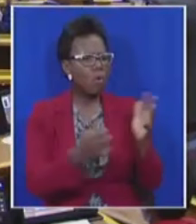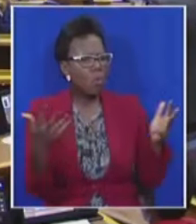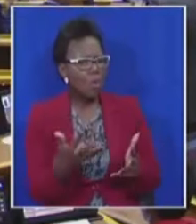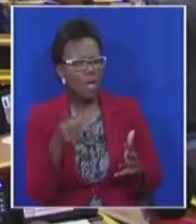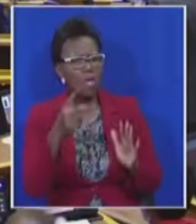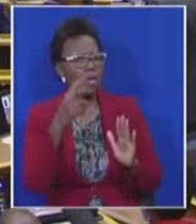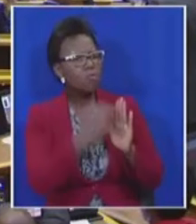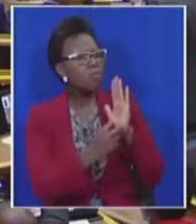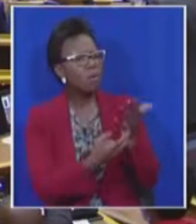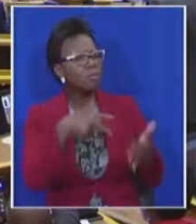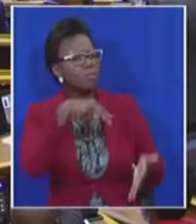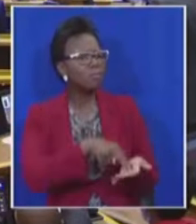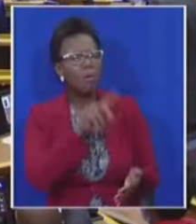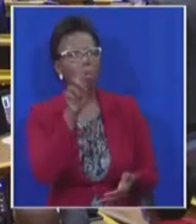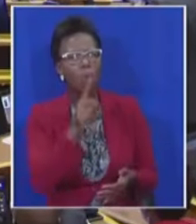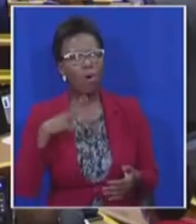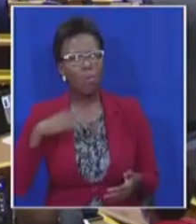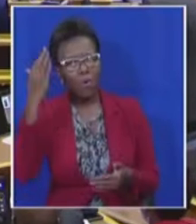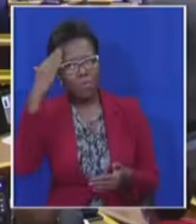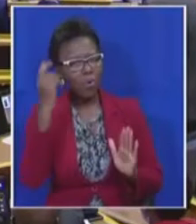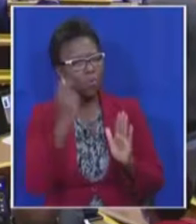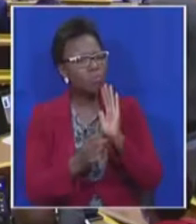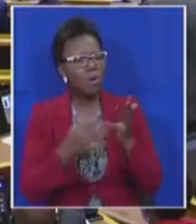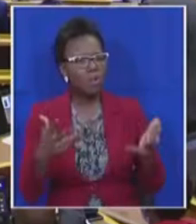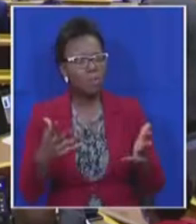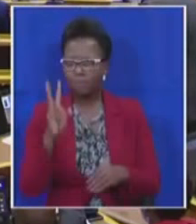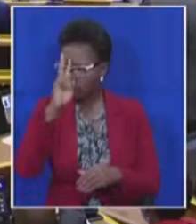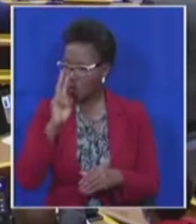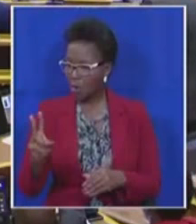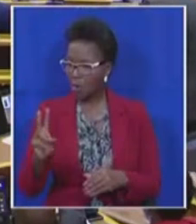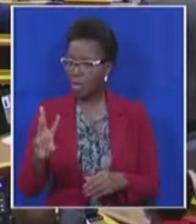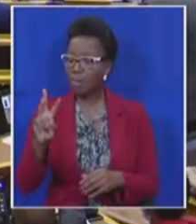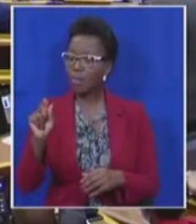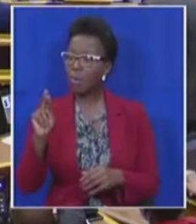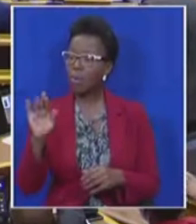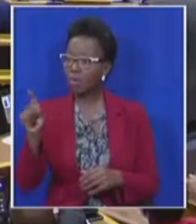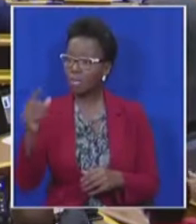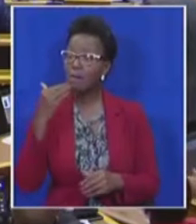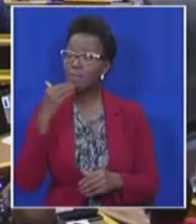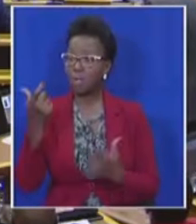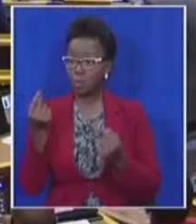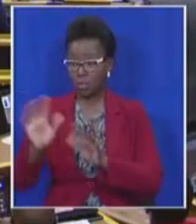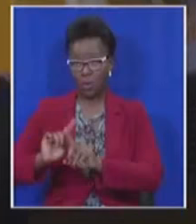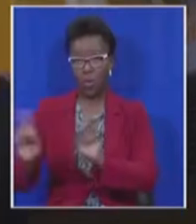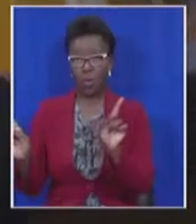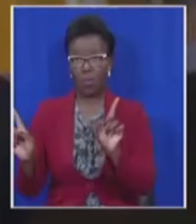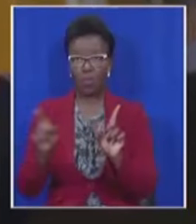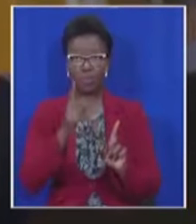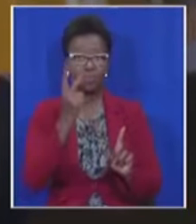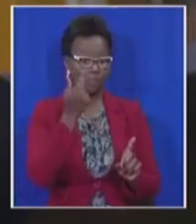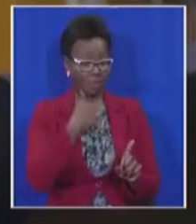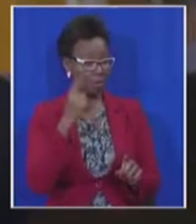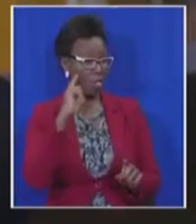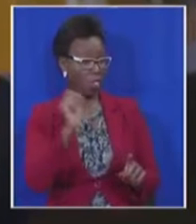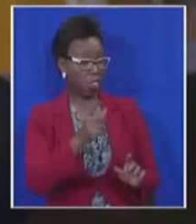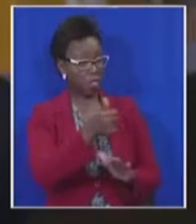rule are you standing on? Honourable Member. Honourable Waters. When members assume do the that. Authority of the chair, this is precisely